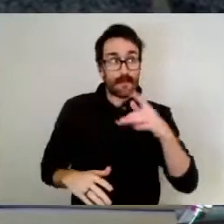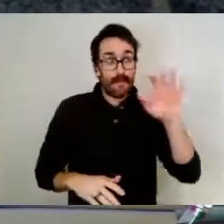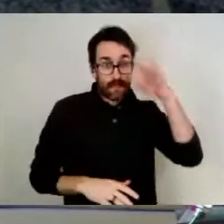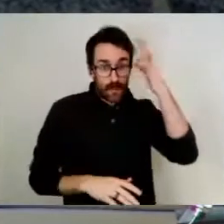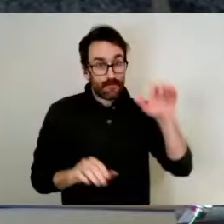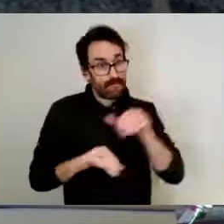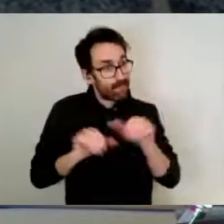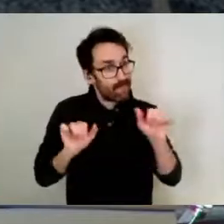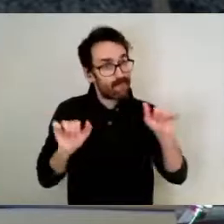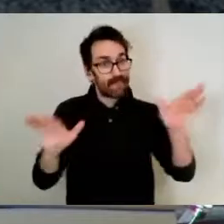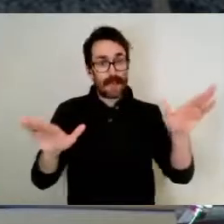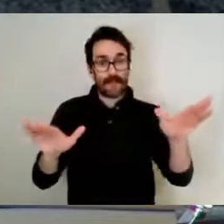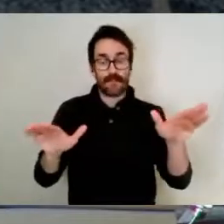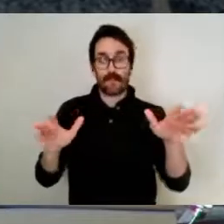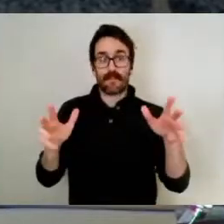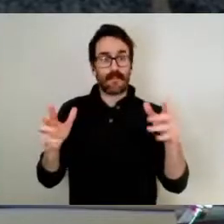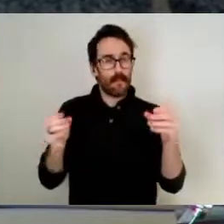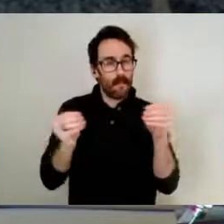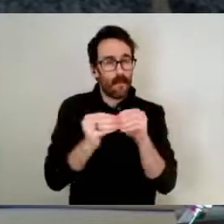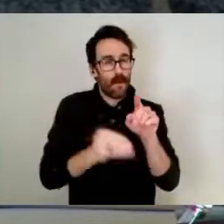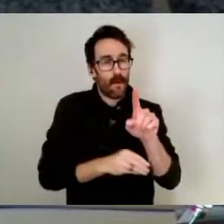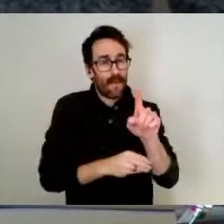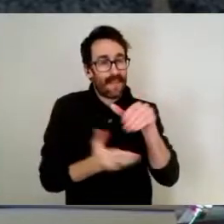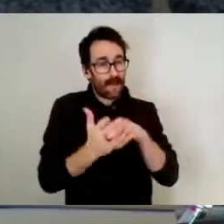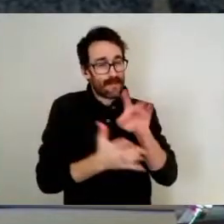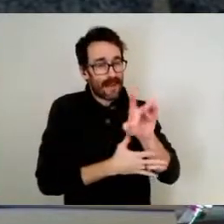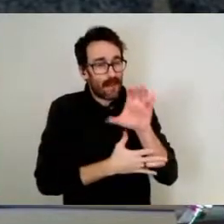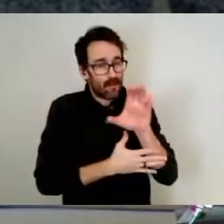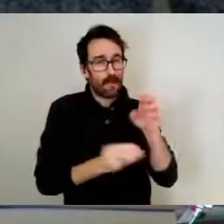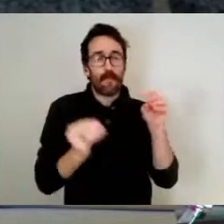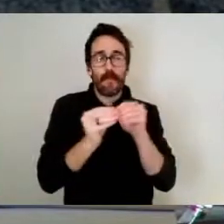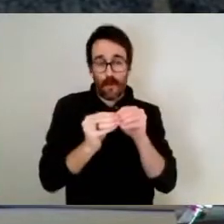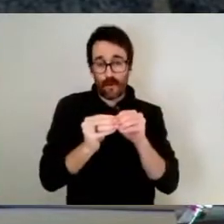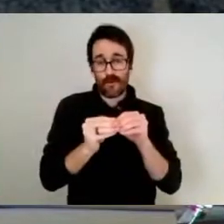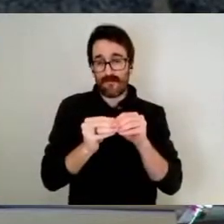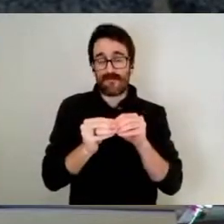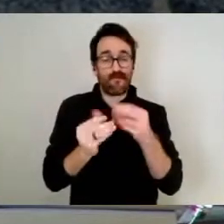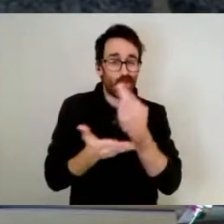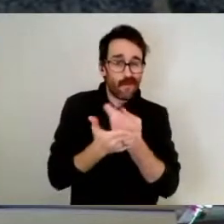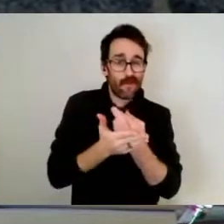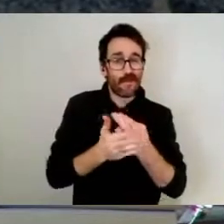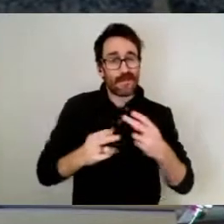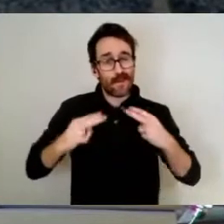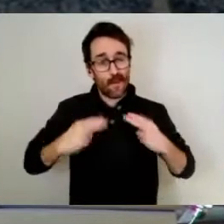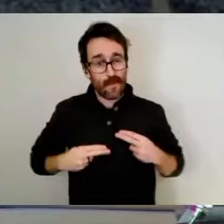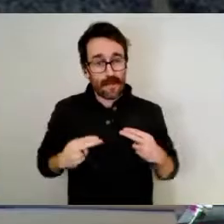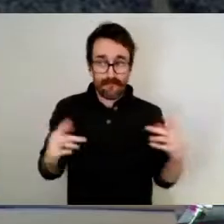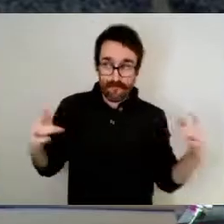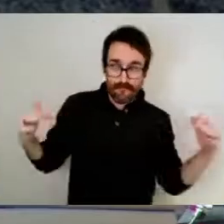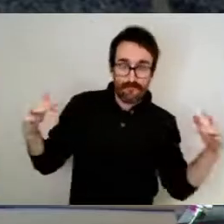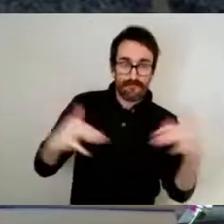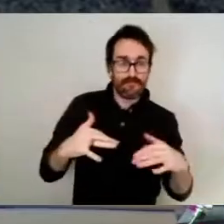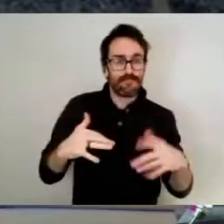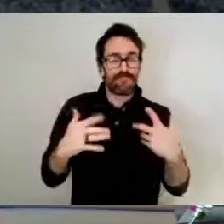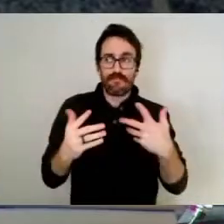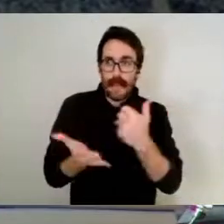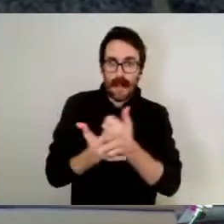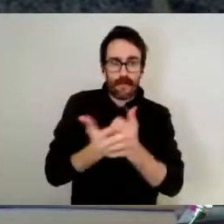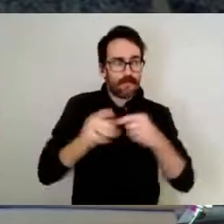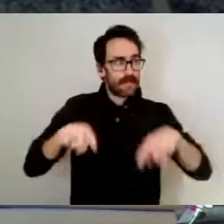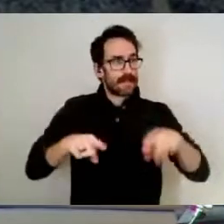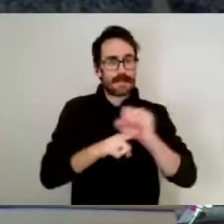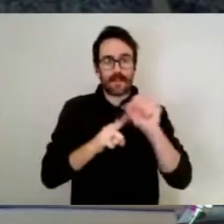to this point has to improve dramatically. And I would only suggest or support any kind of a